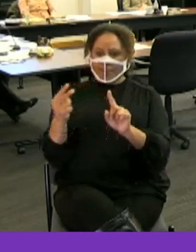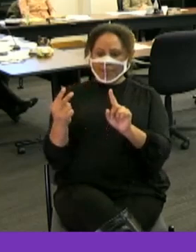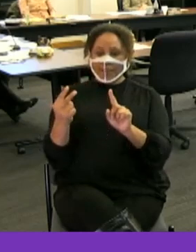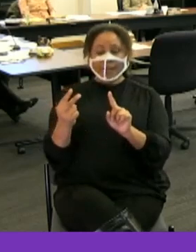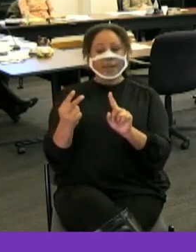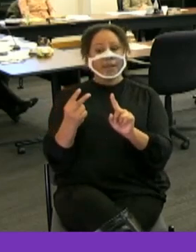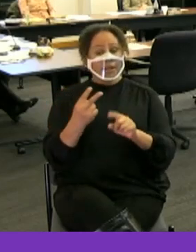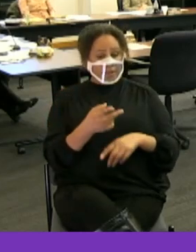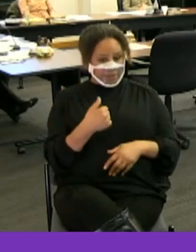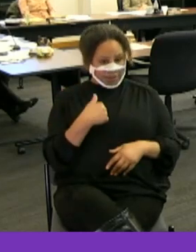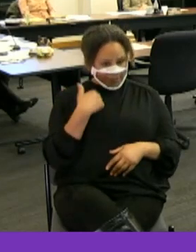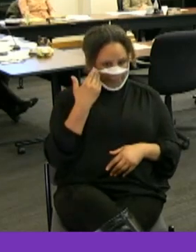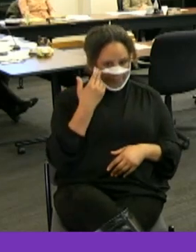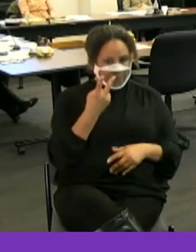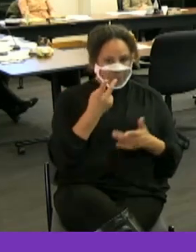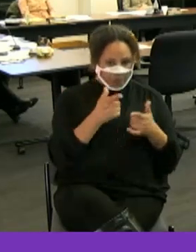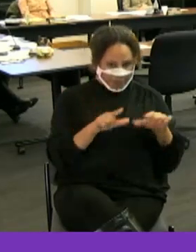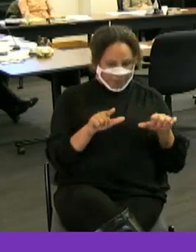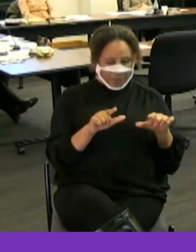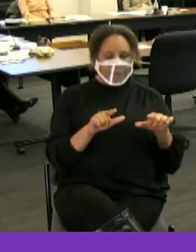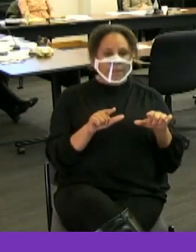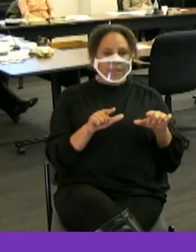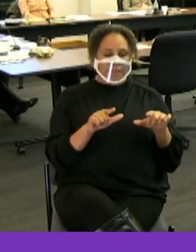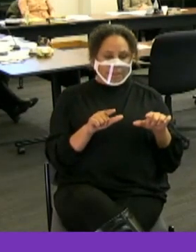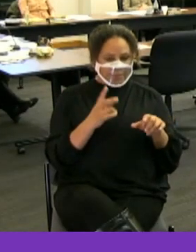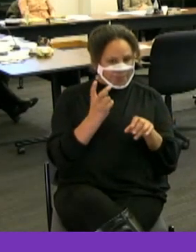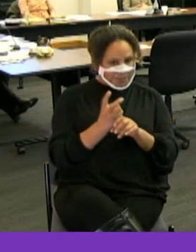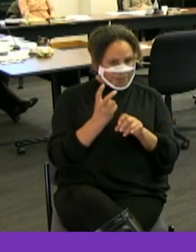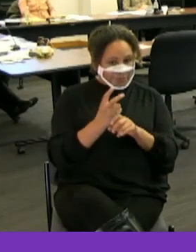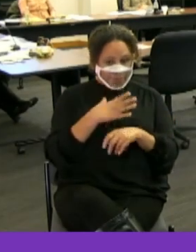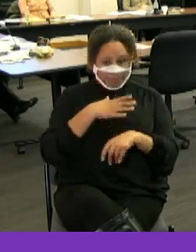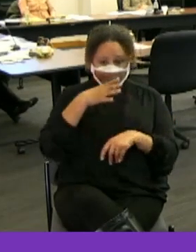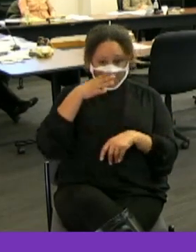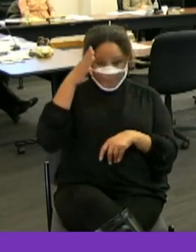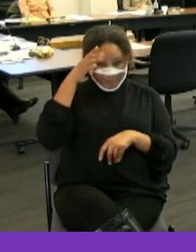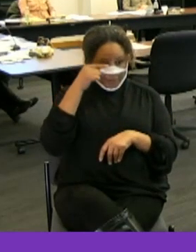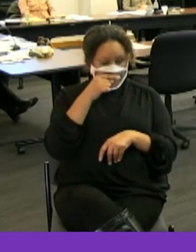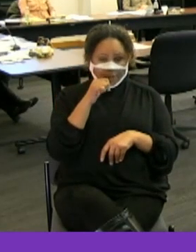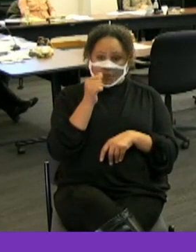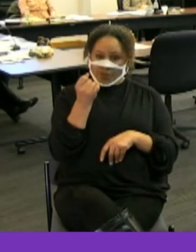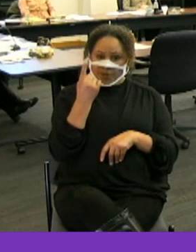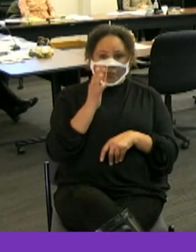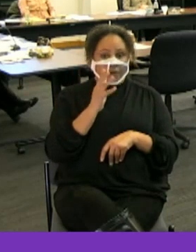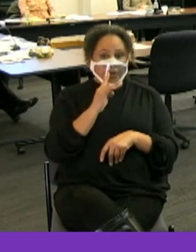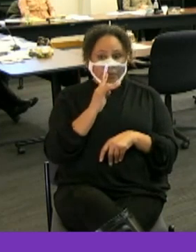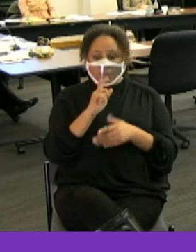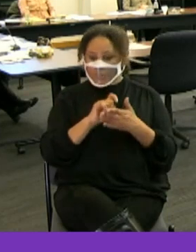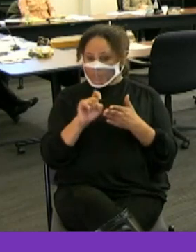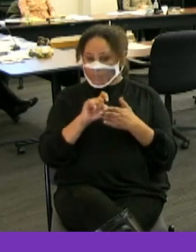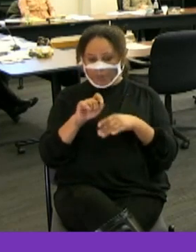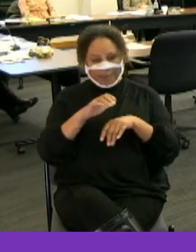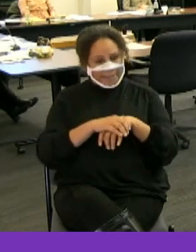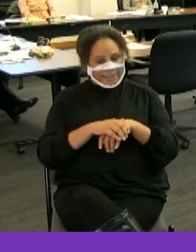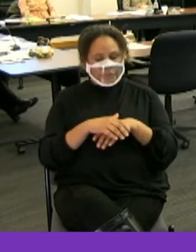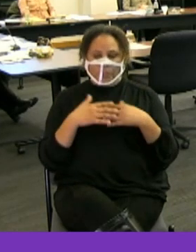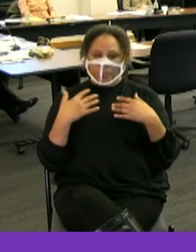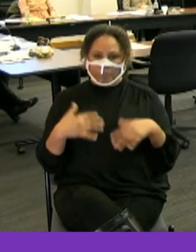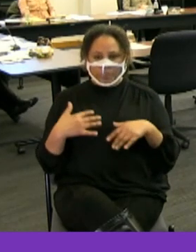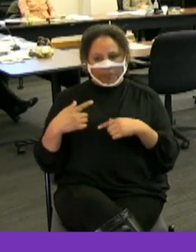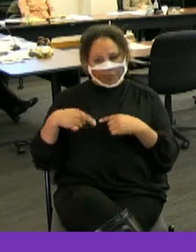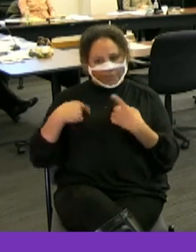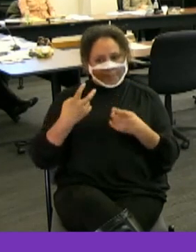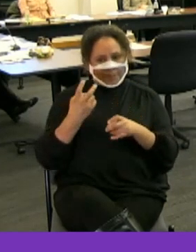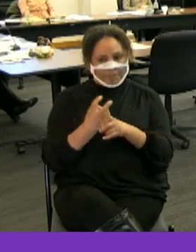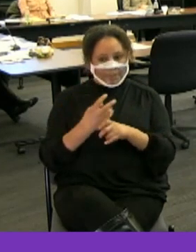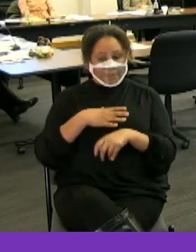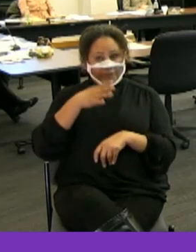Being bilingual has been difficult, or for my parents not understanding English has been very difficult. My